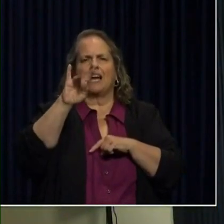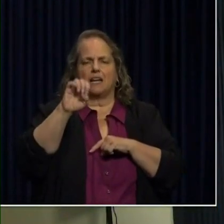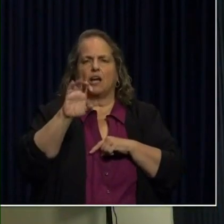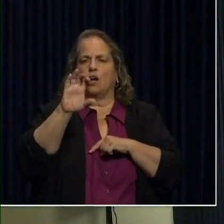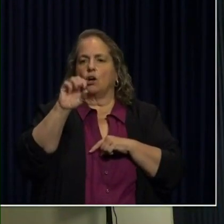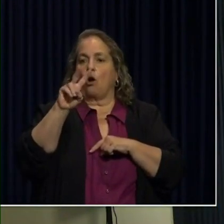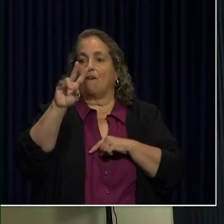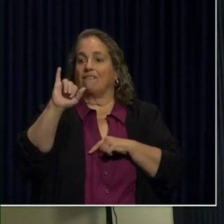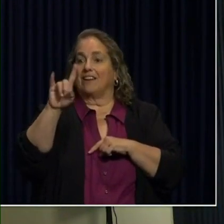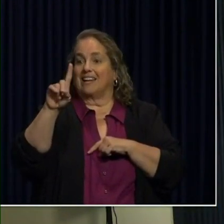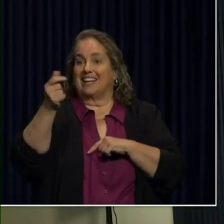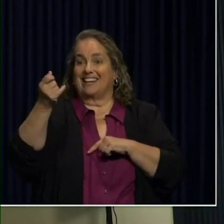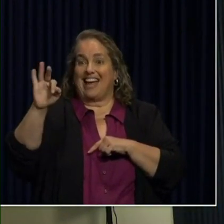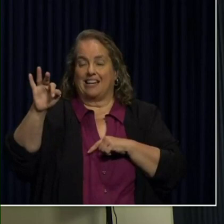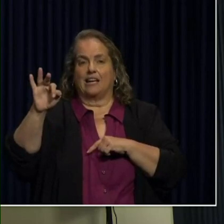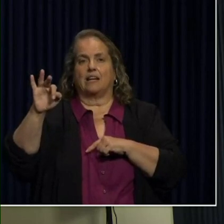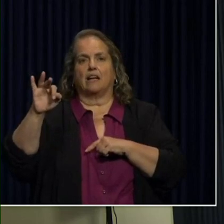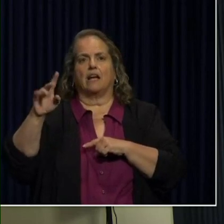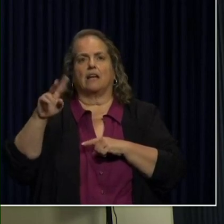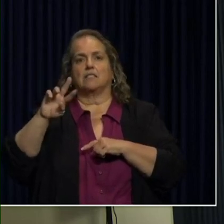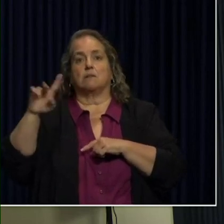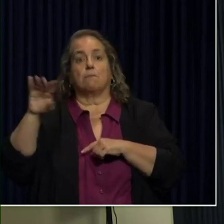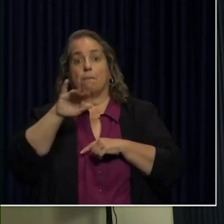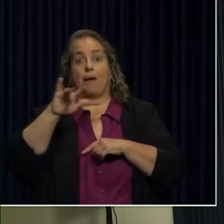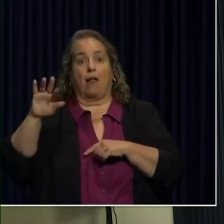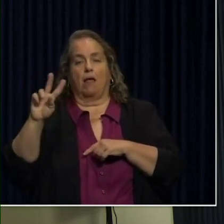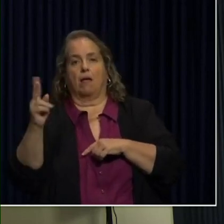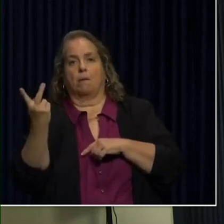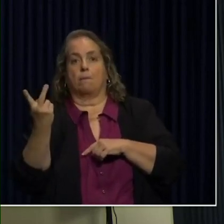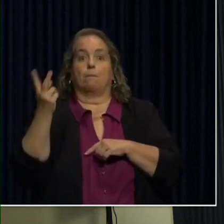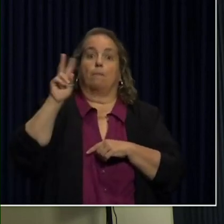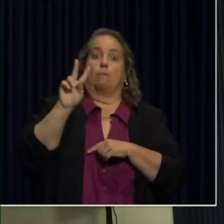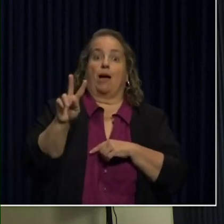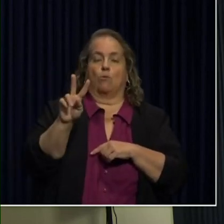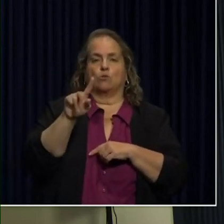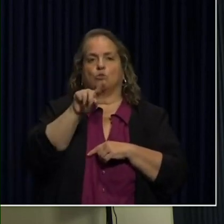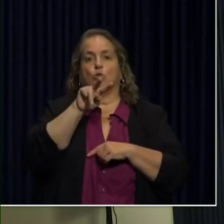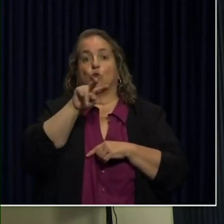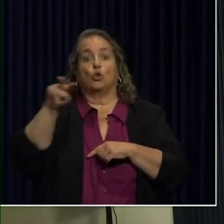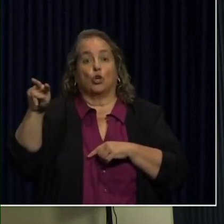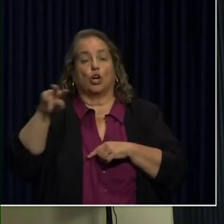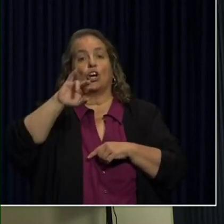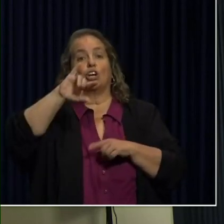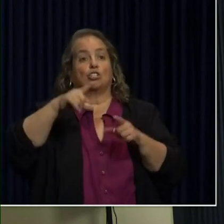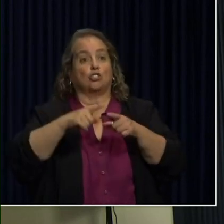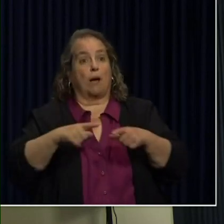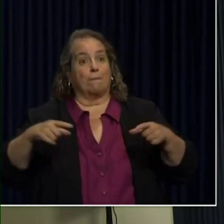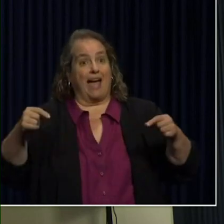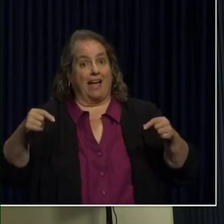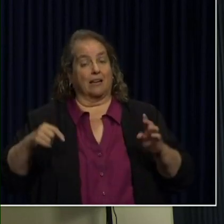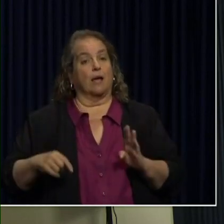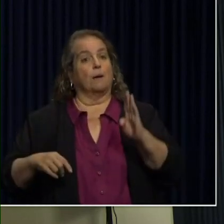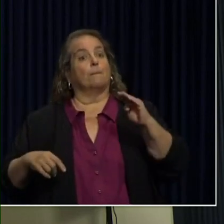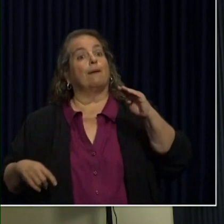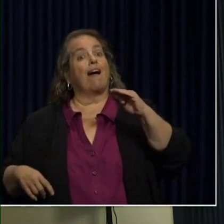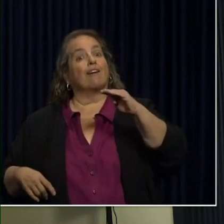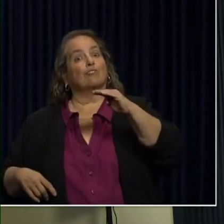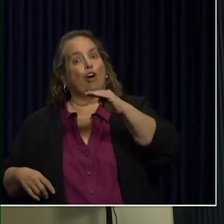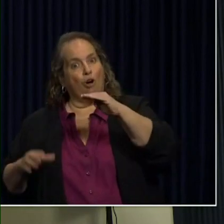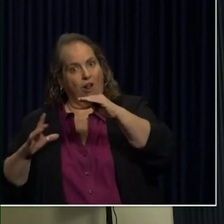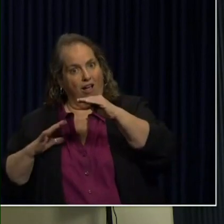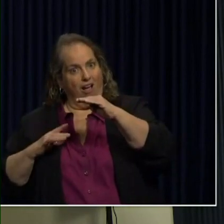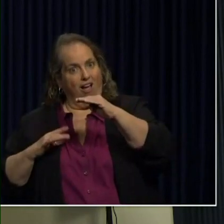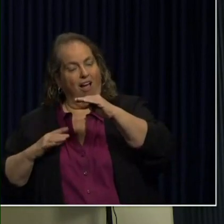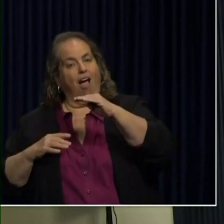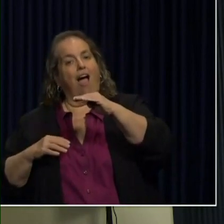backwards. And if you find that website, you can search by country and you can see Japan was plateaued, which is similar to where we are now, we hope, and then